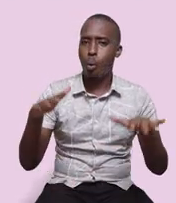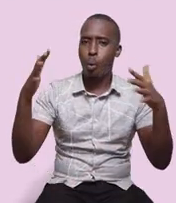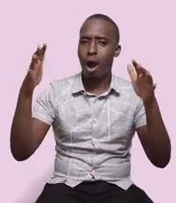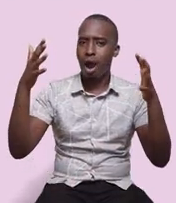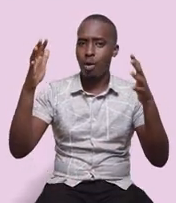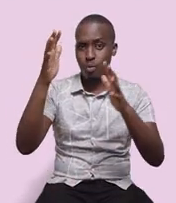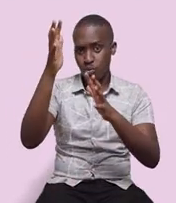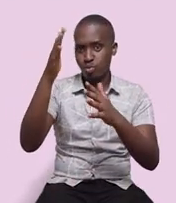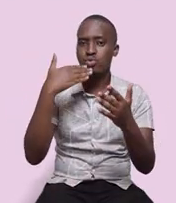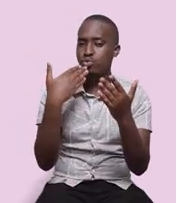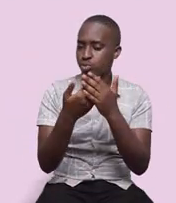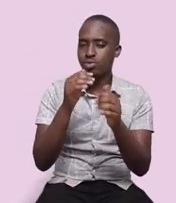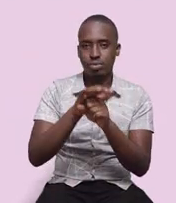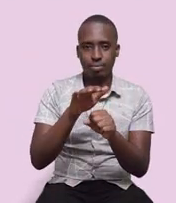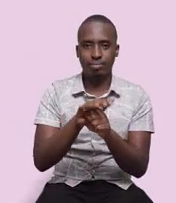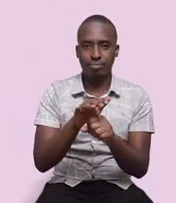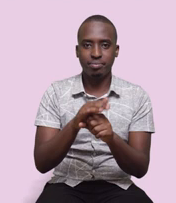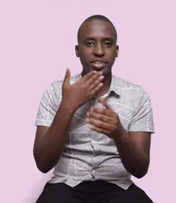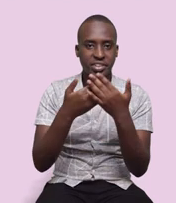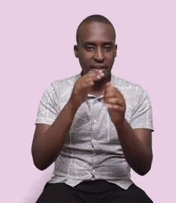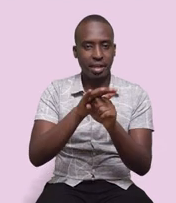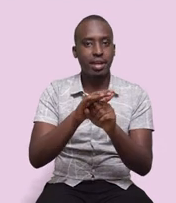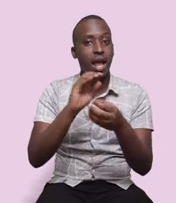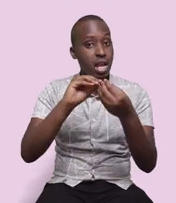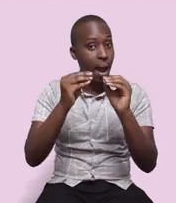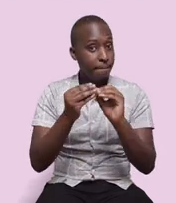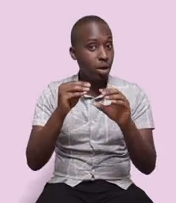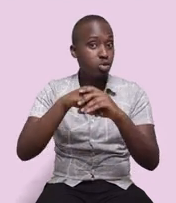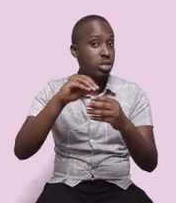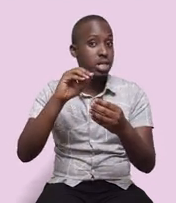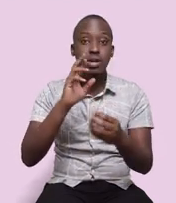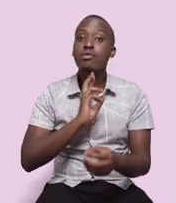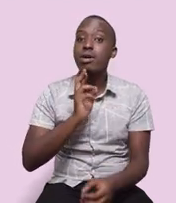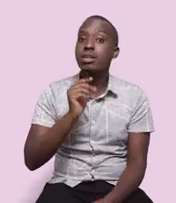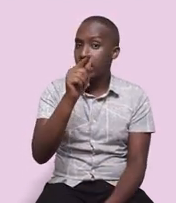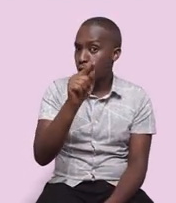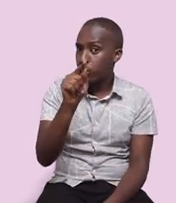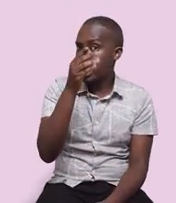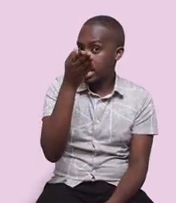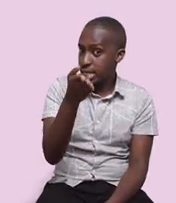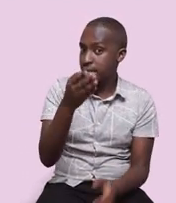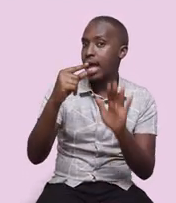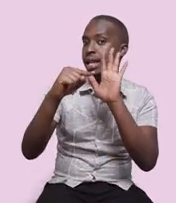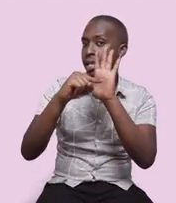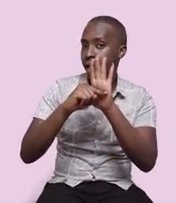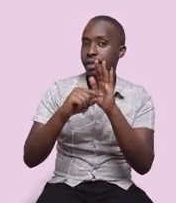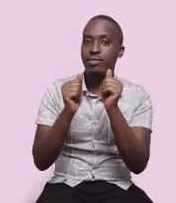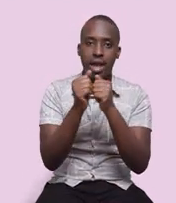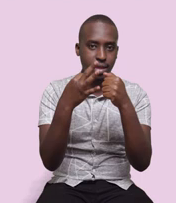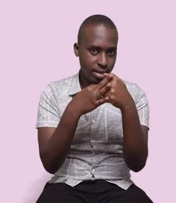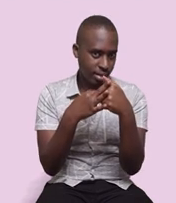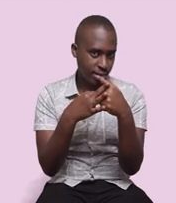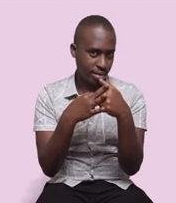Wow, good. The number on the red dot is negative